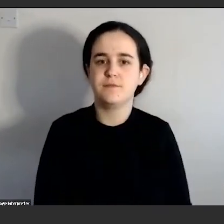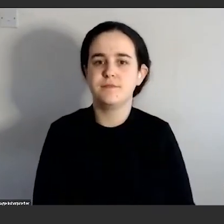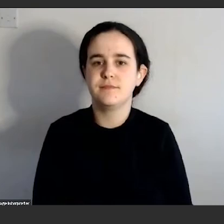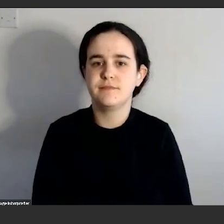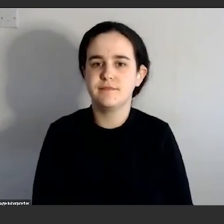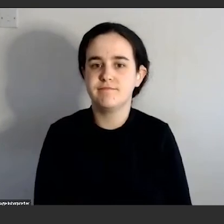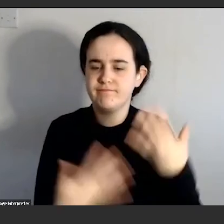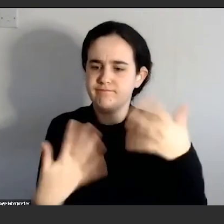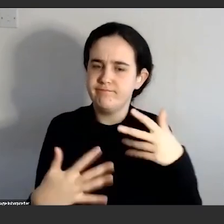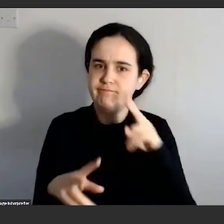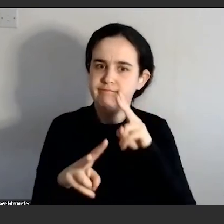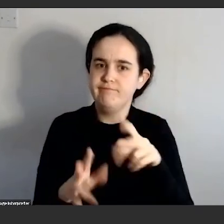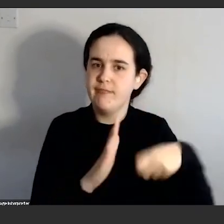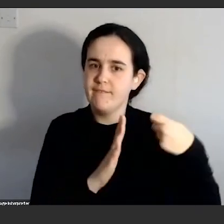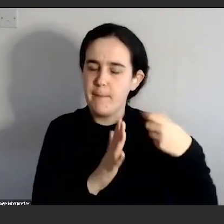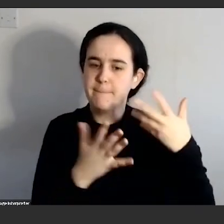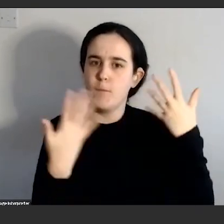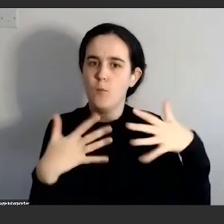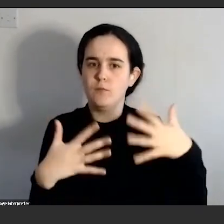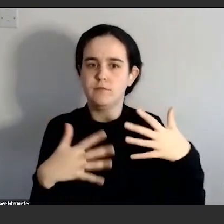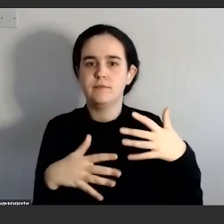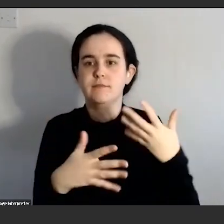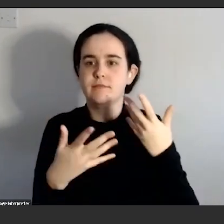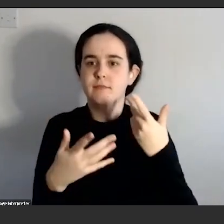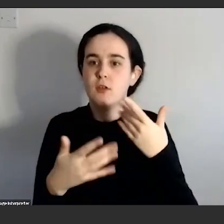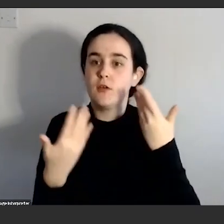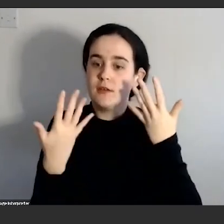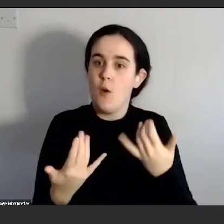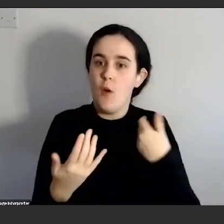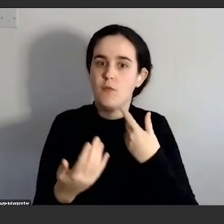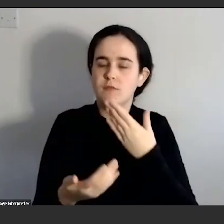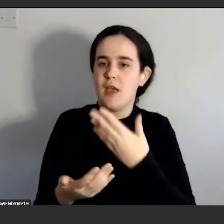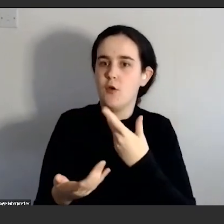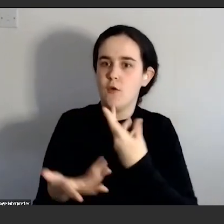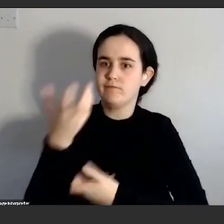Am I making a leap, or are you seeing that in your work?